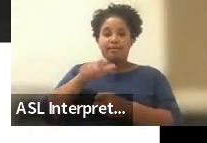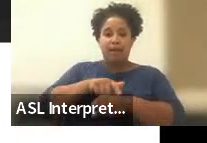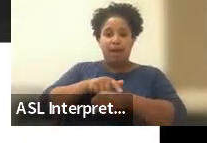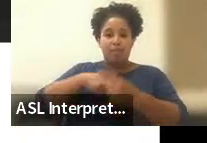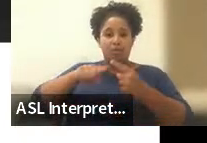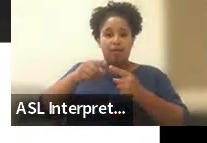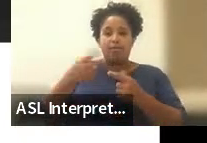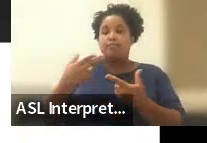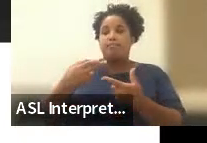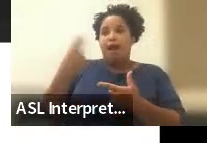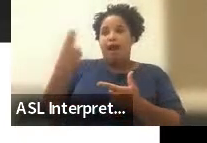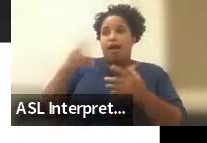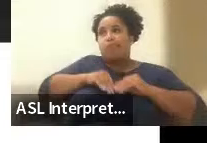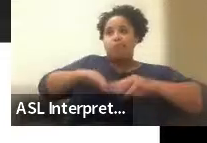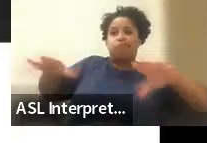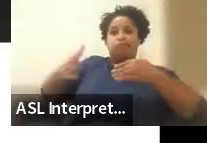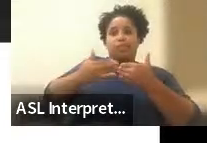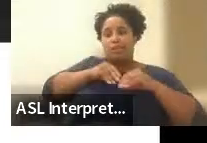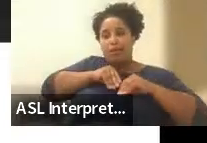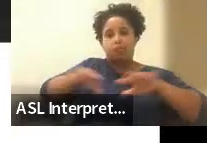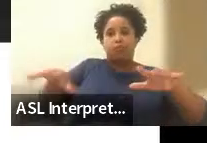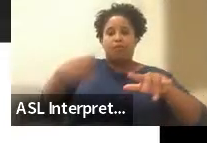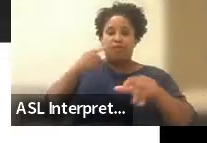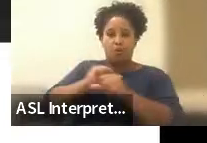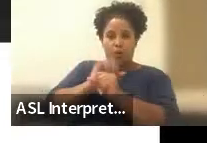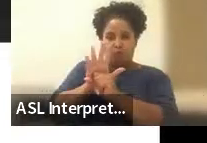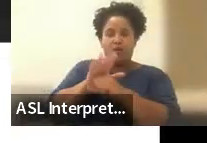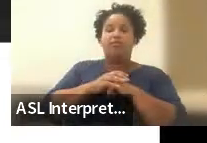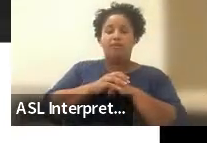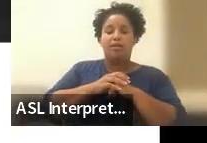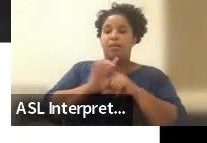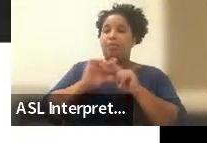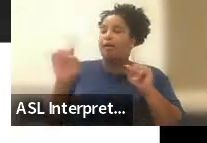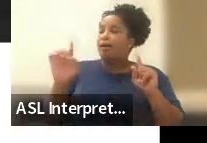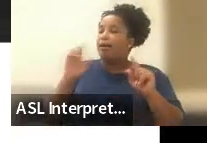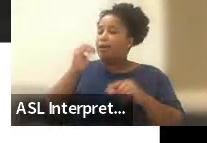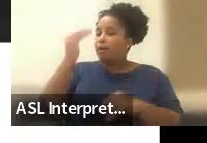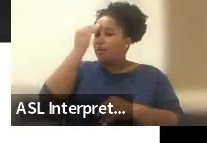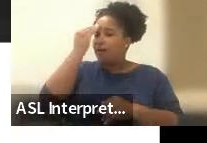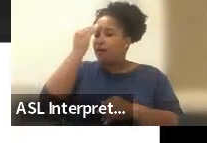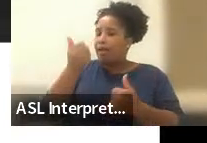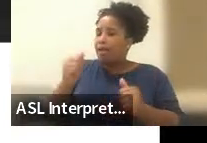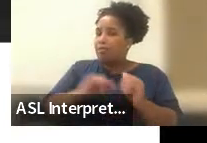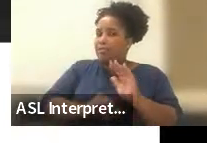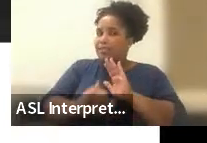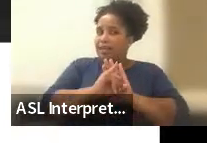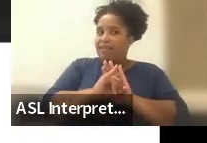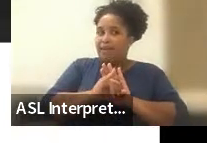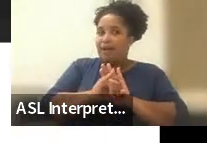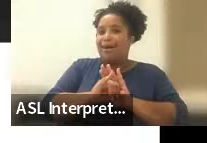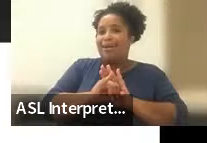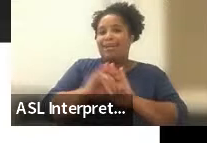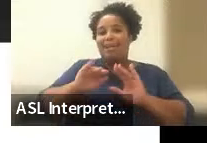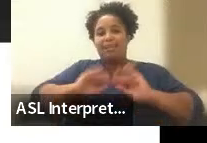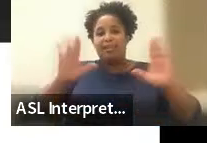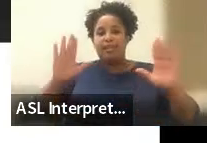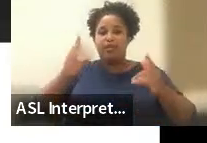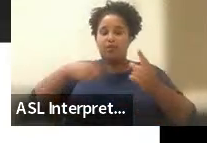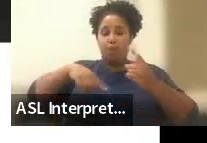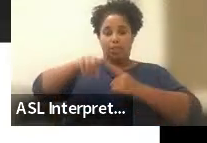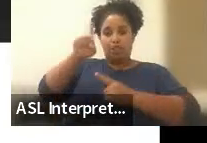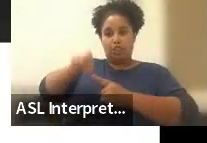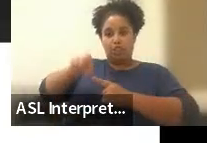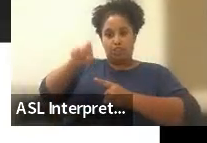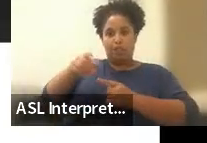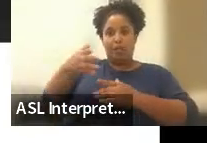higher COVID transmission, but I'm not aware that anybody has identified clear thresholds for when they should go